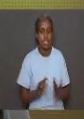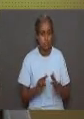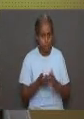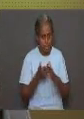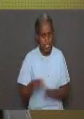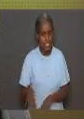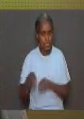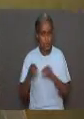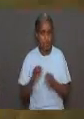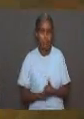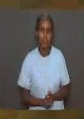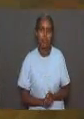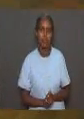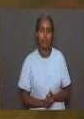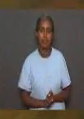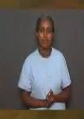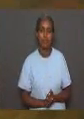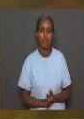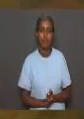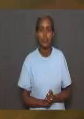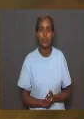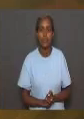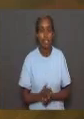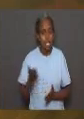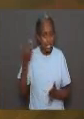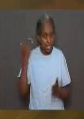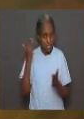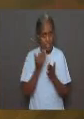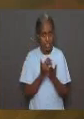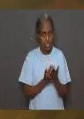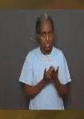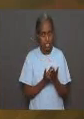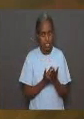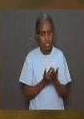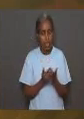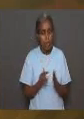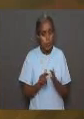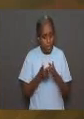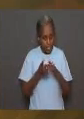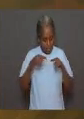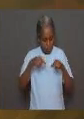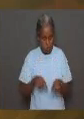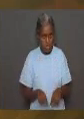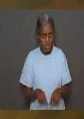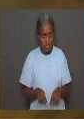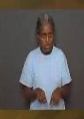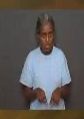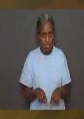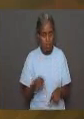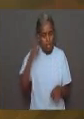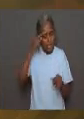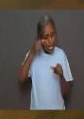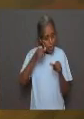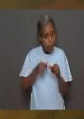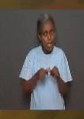begin, students. Like we did last lesson, let us begin today by